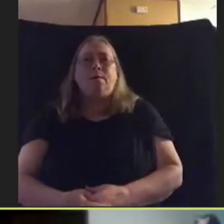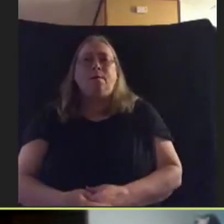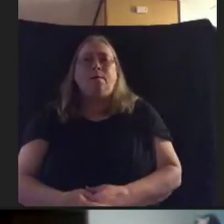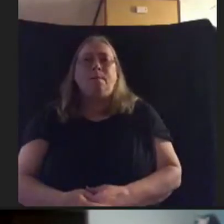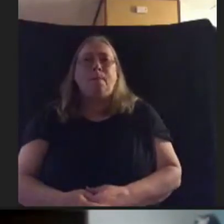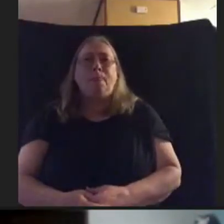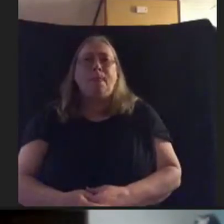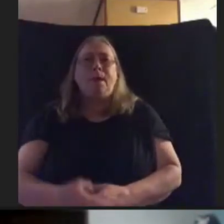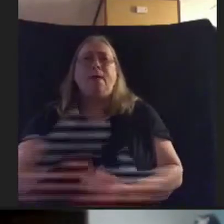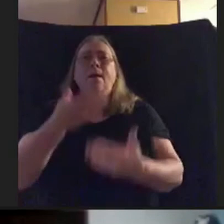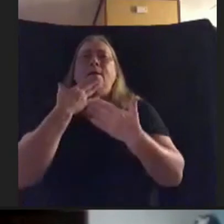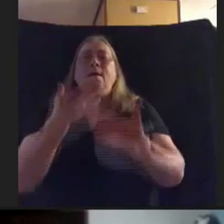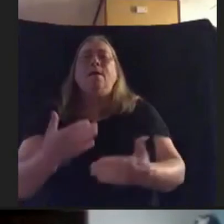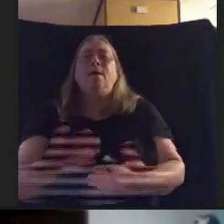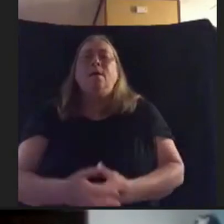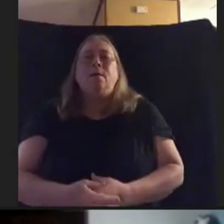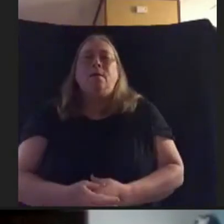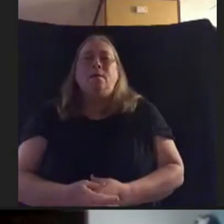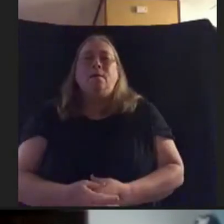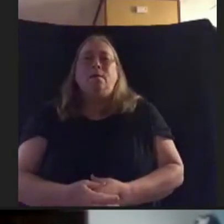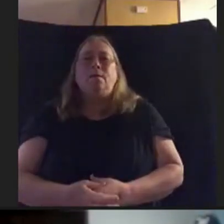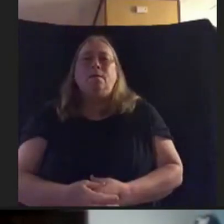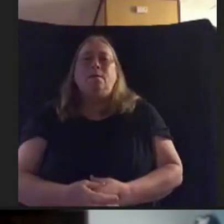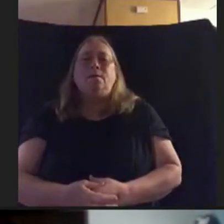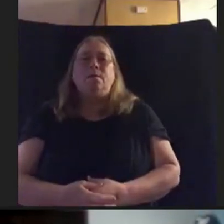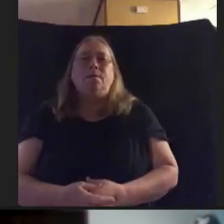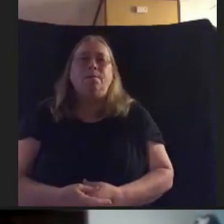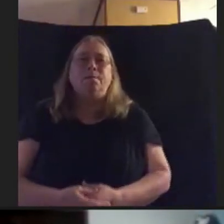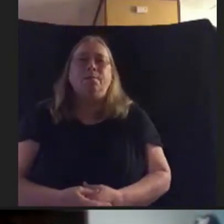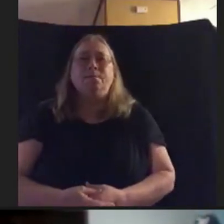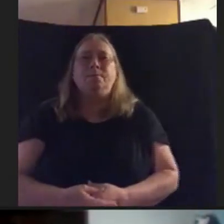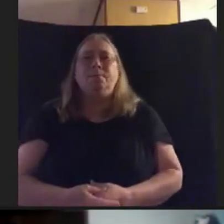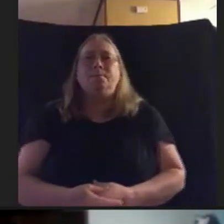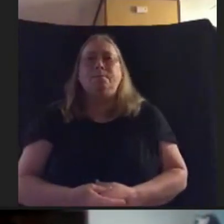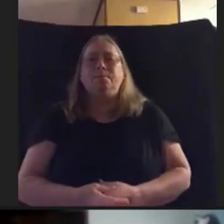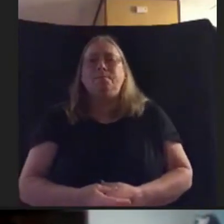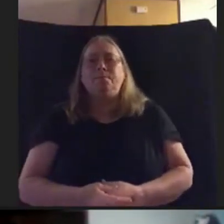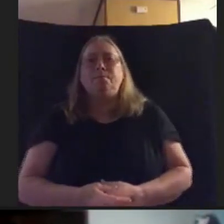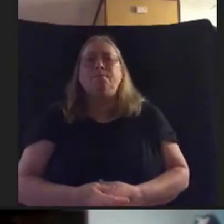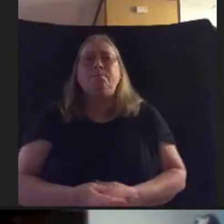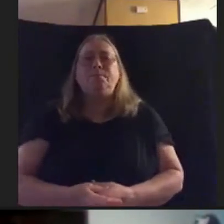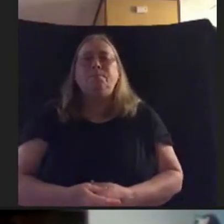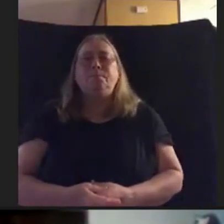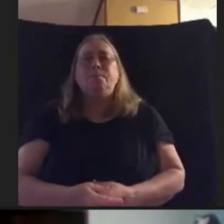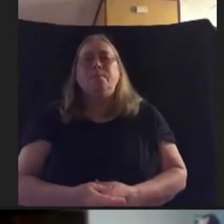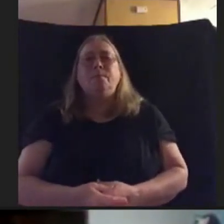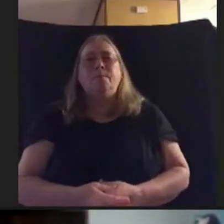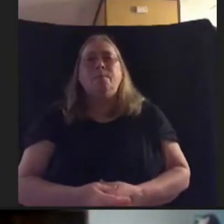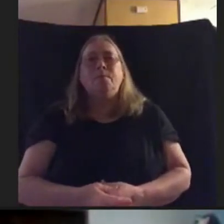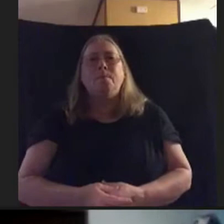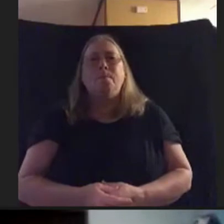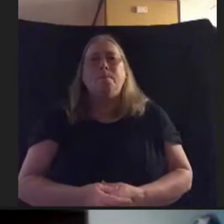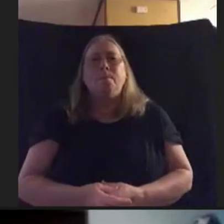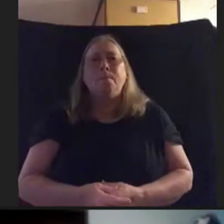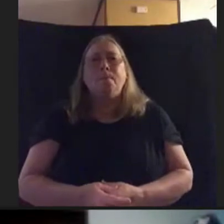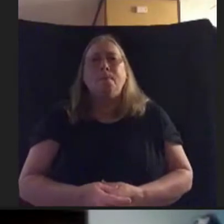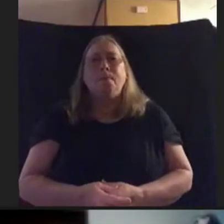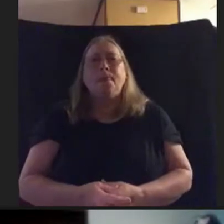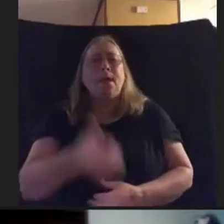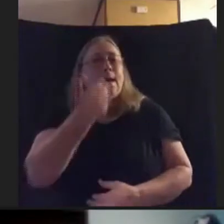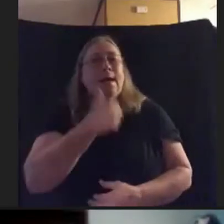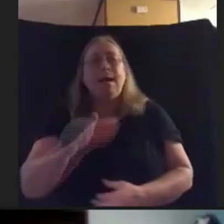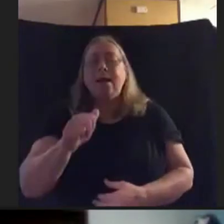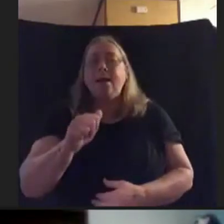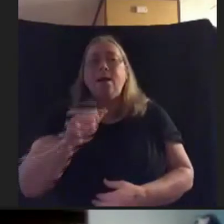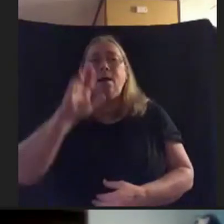Thank you, gentlemen. Kobe Vance, and I'll let any of you answer this. Are there any updates on the